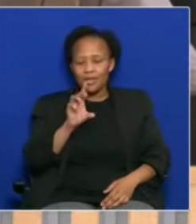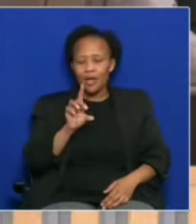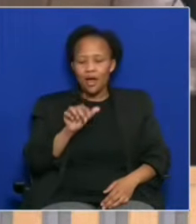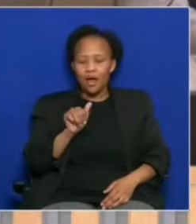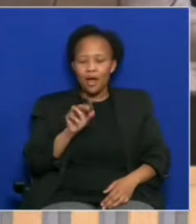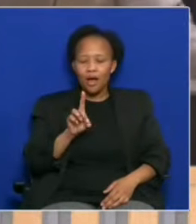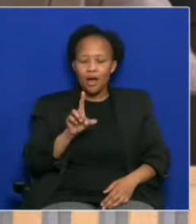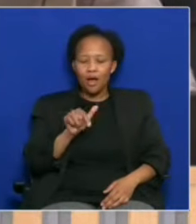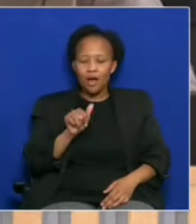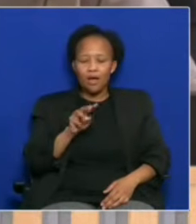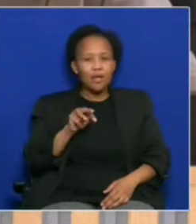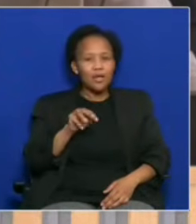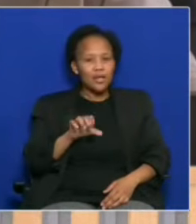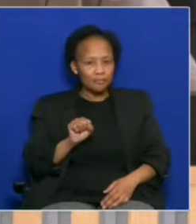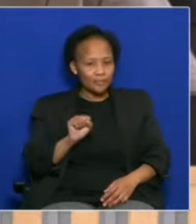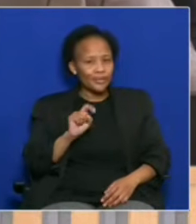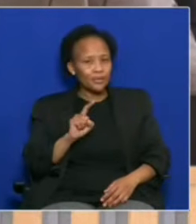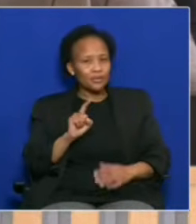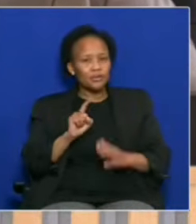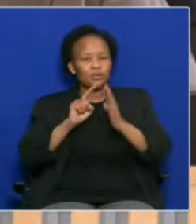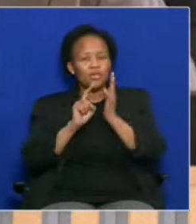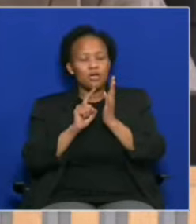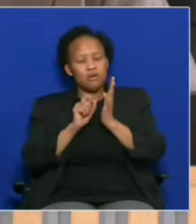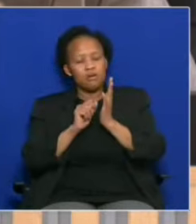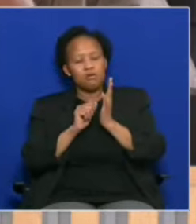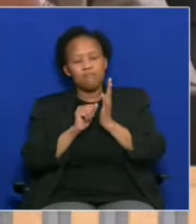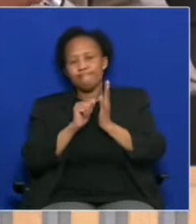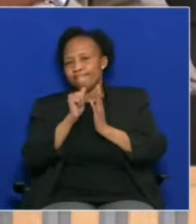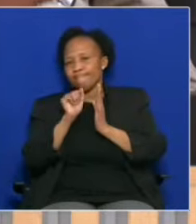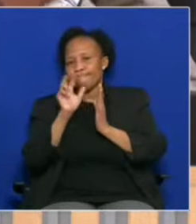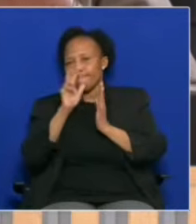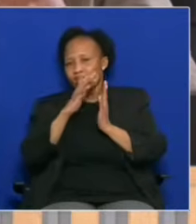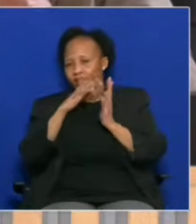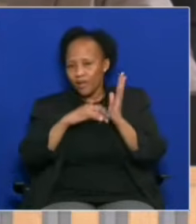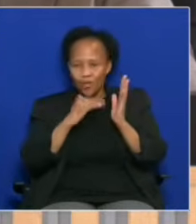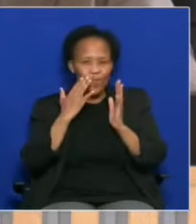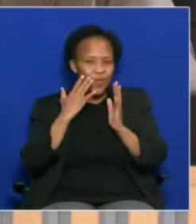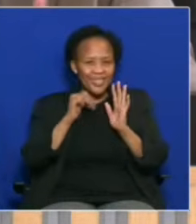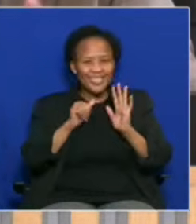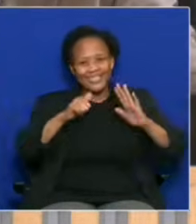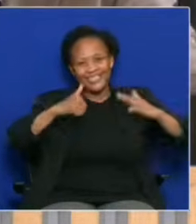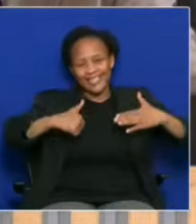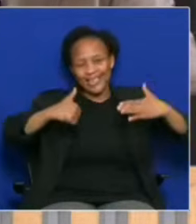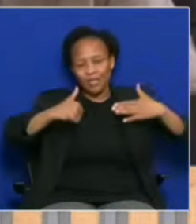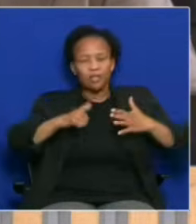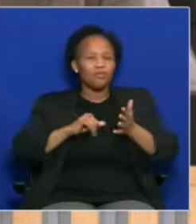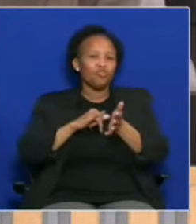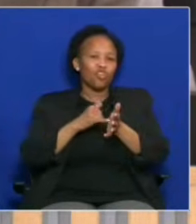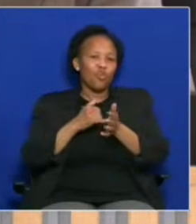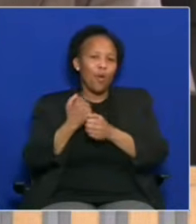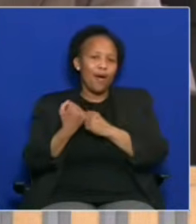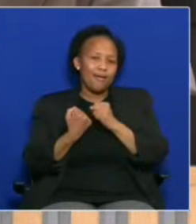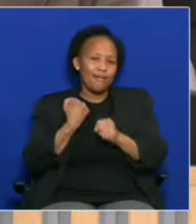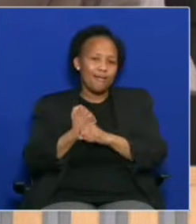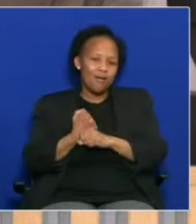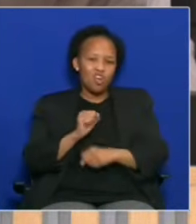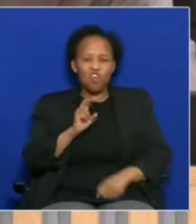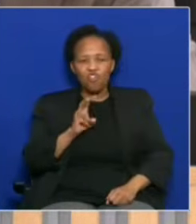day, the 6th of January 2025. Are you able to put it up, Ms.